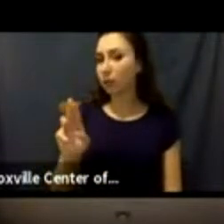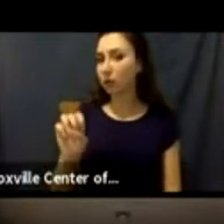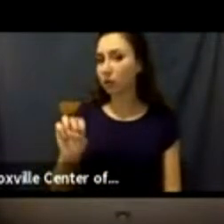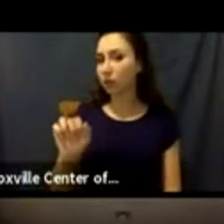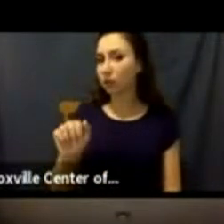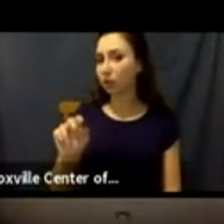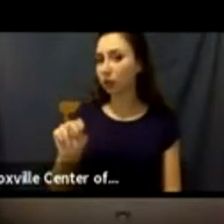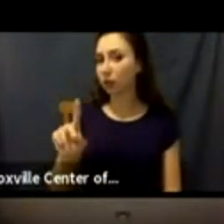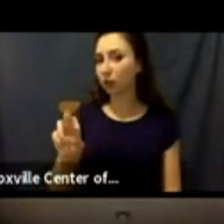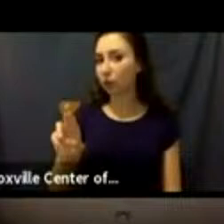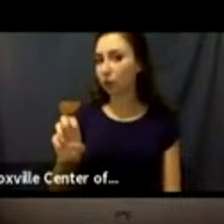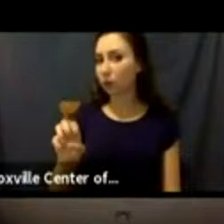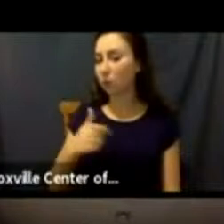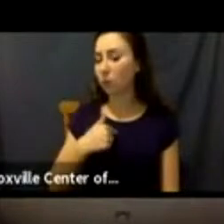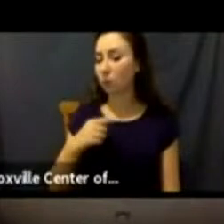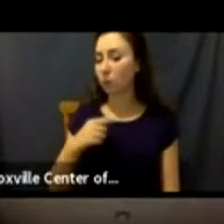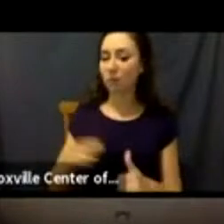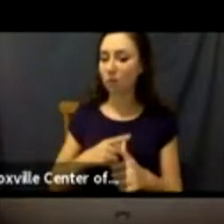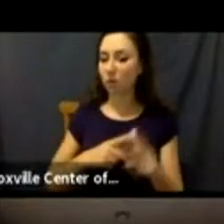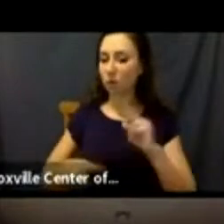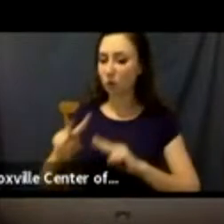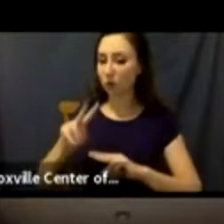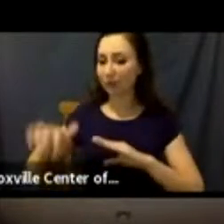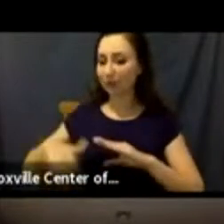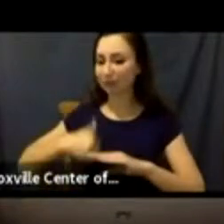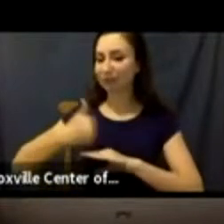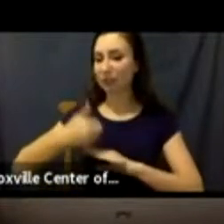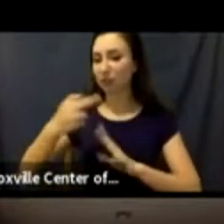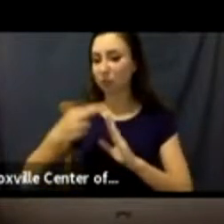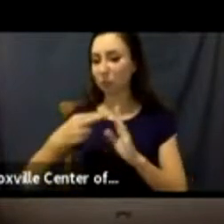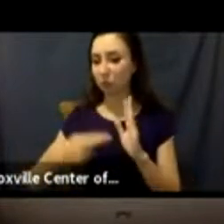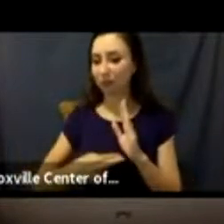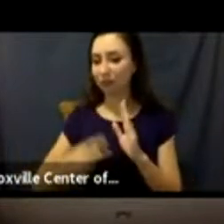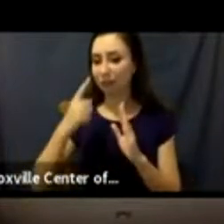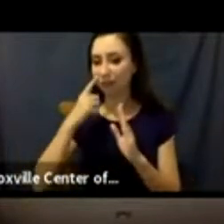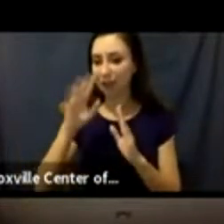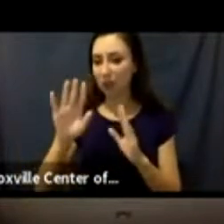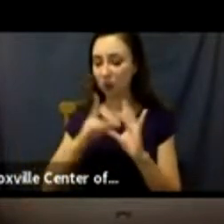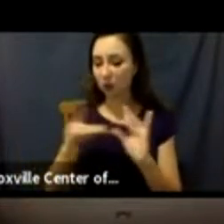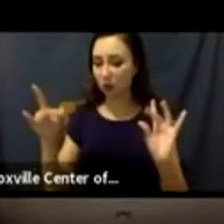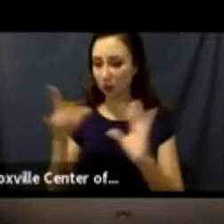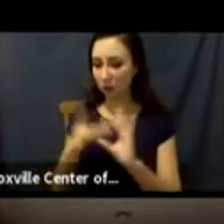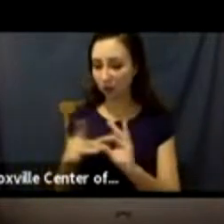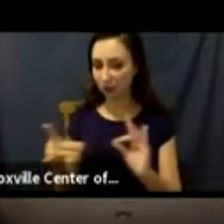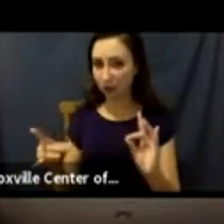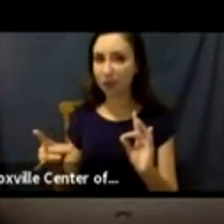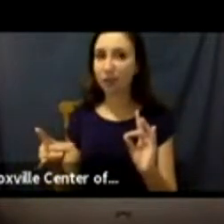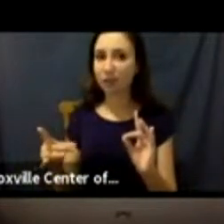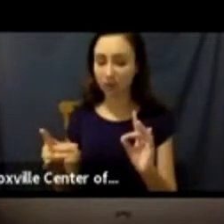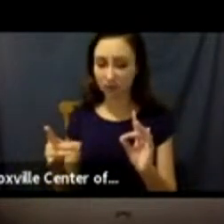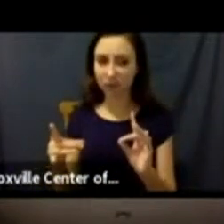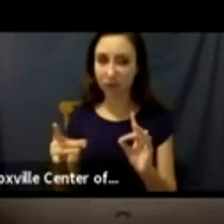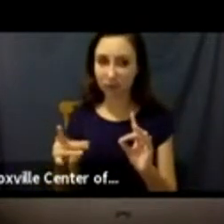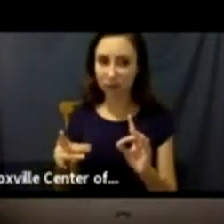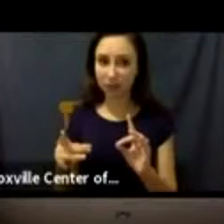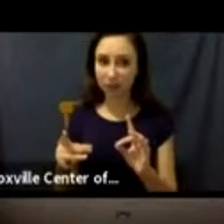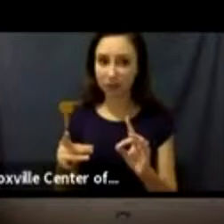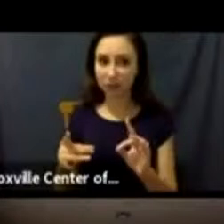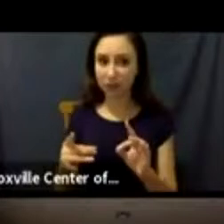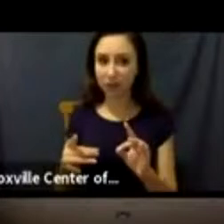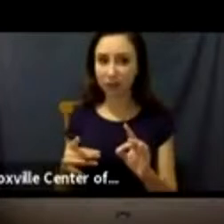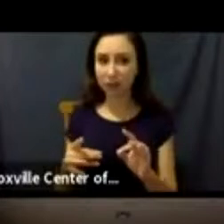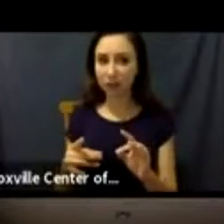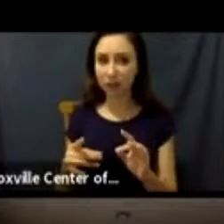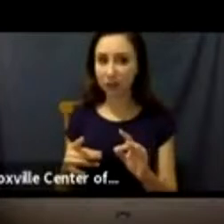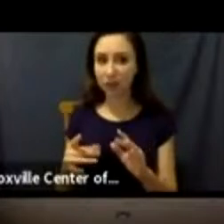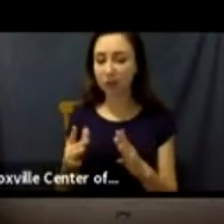at setting rules, I think your comment was that the fallback position on all rules was